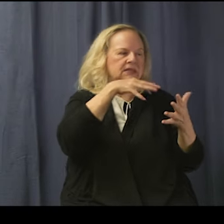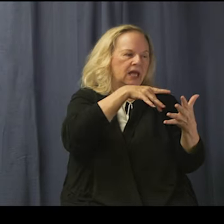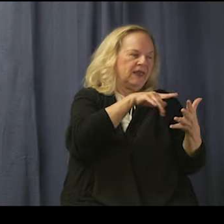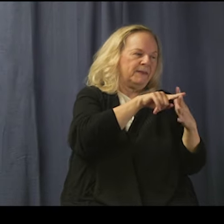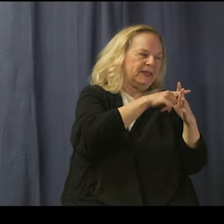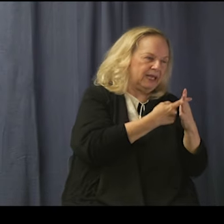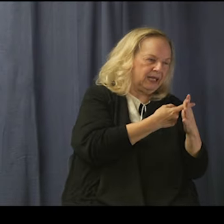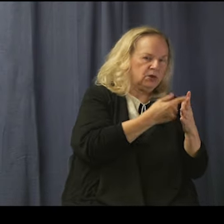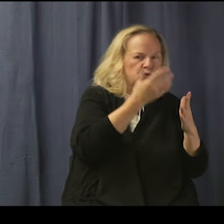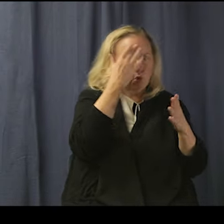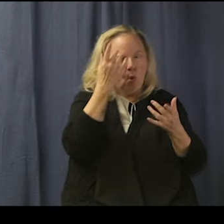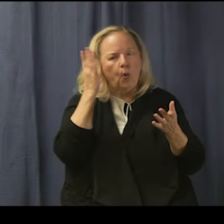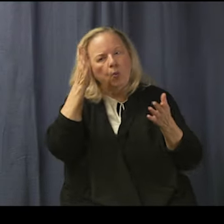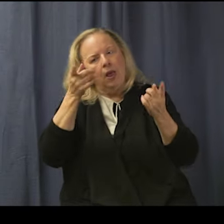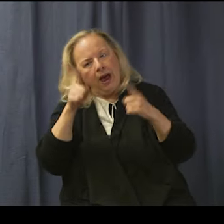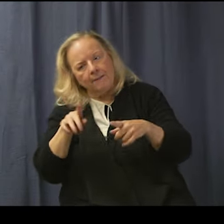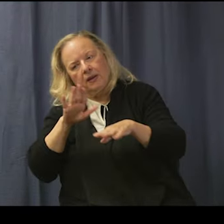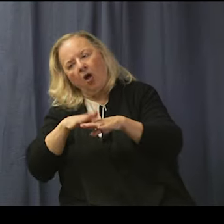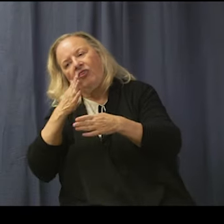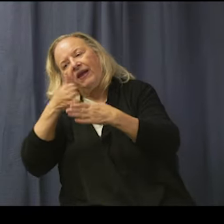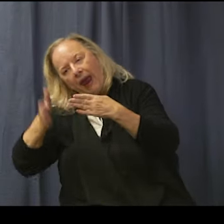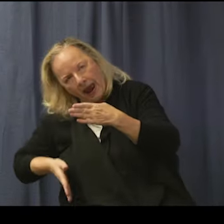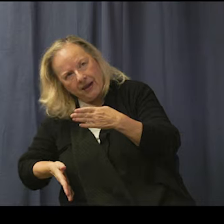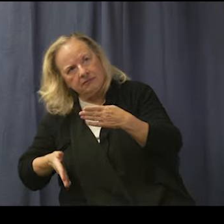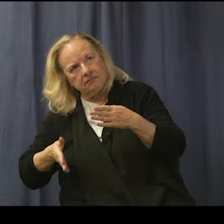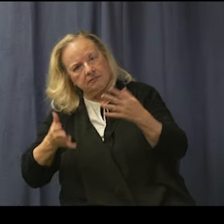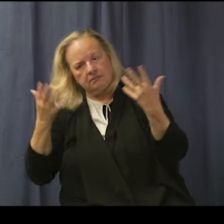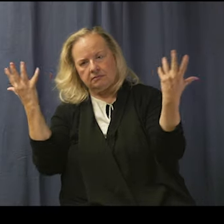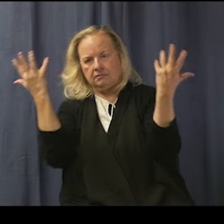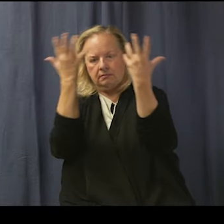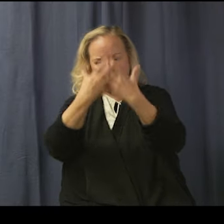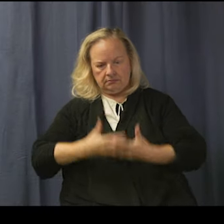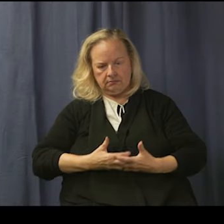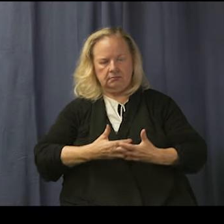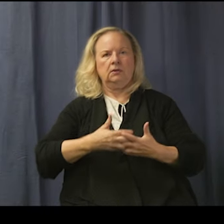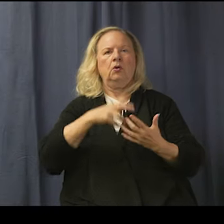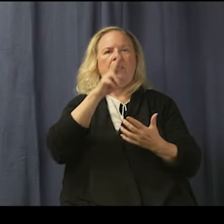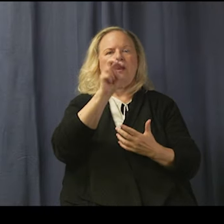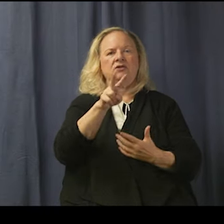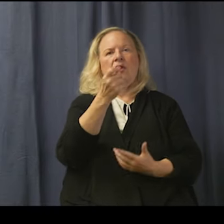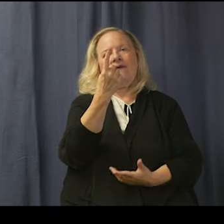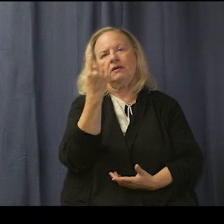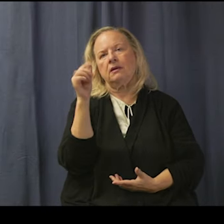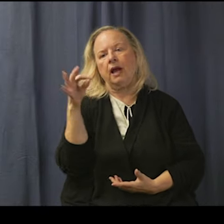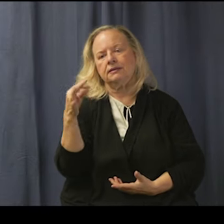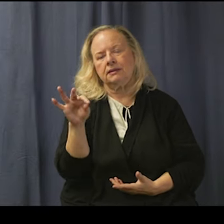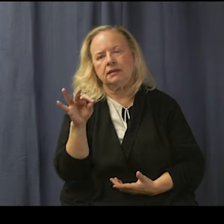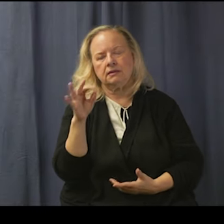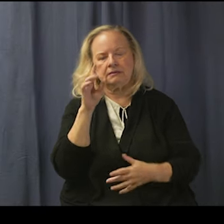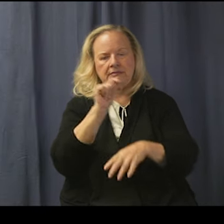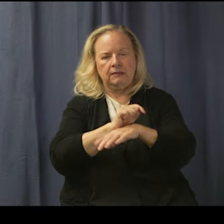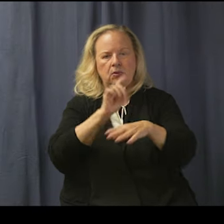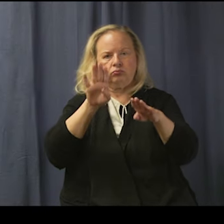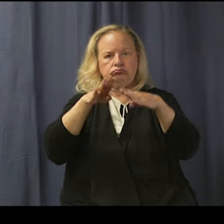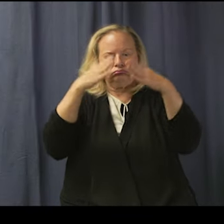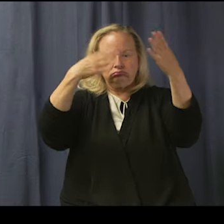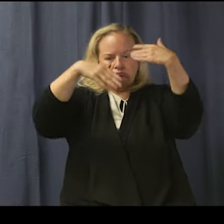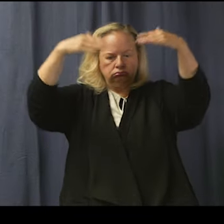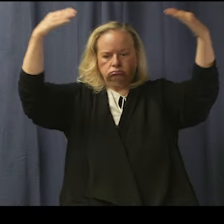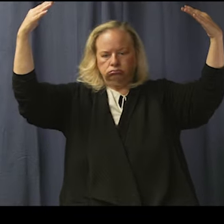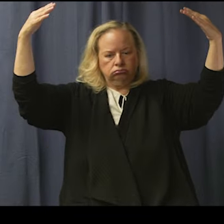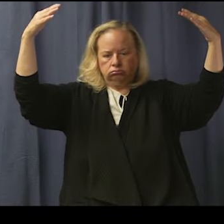at the end. Does that make sense? Well, look at this. In Revelation 11, 19, the temple of God was opened in heaven, and there was seen in its